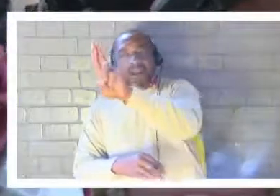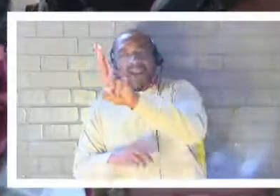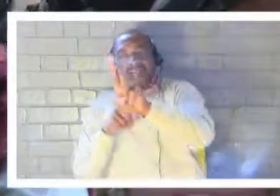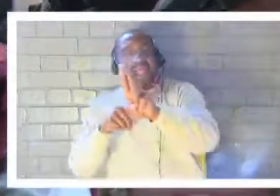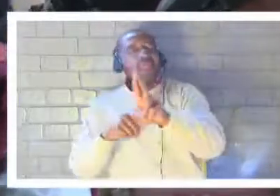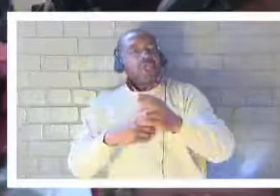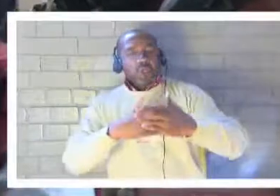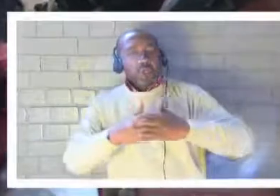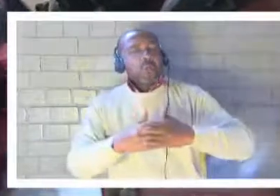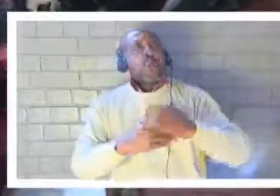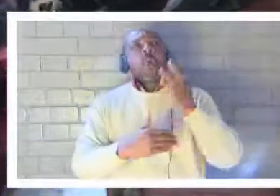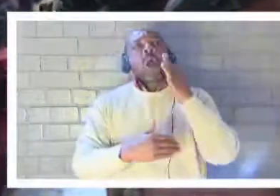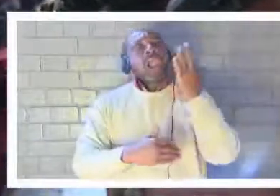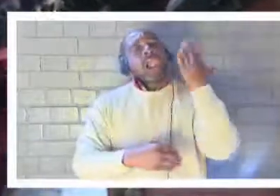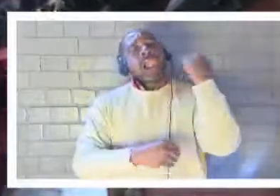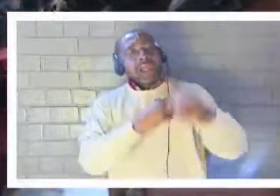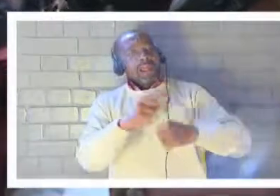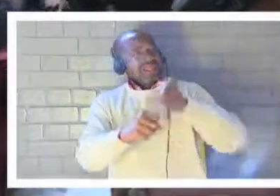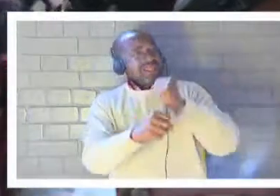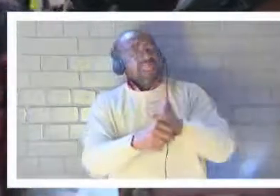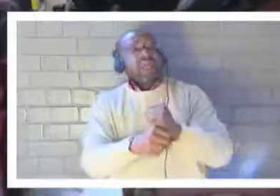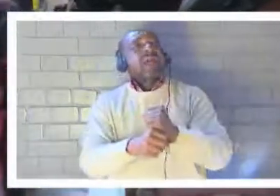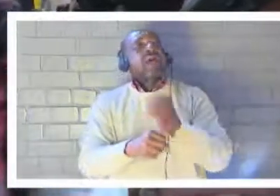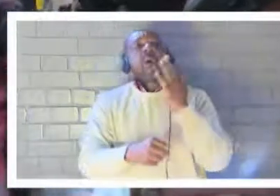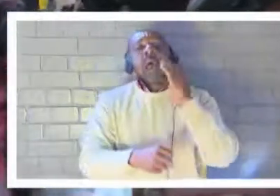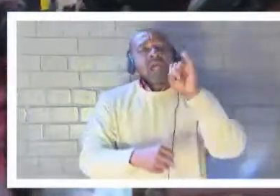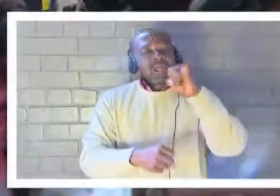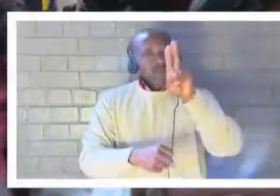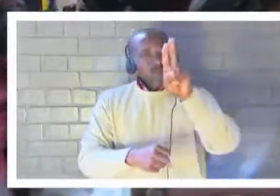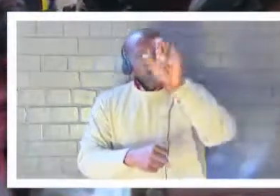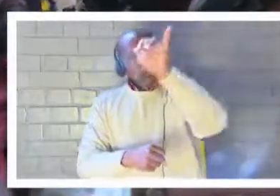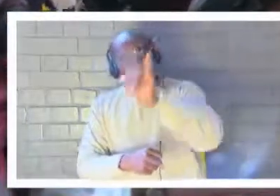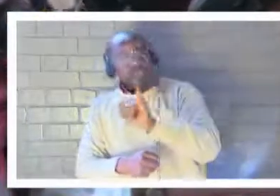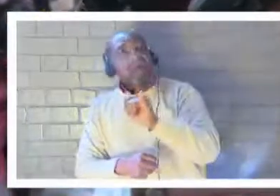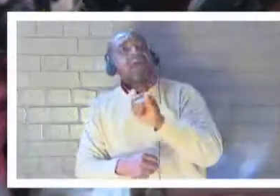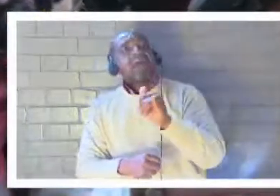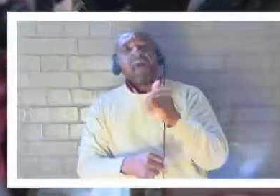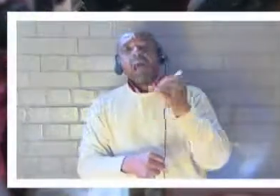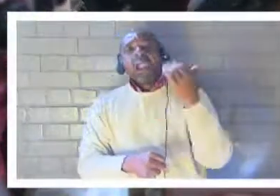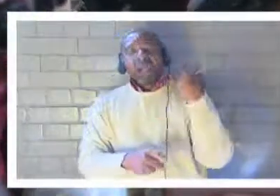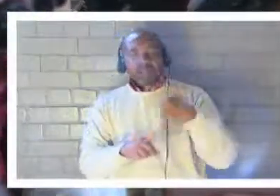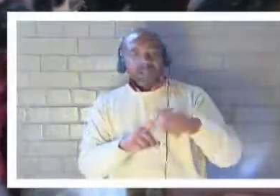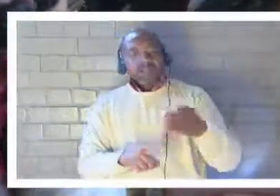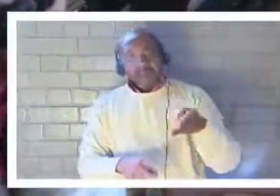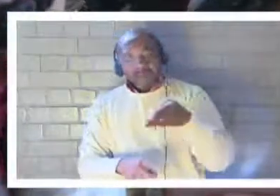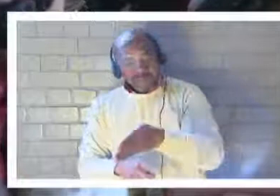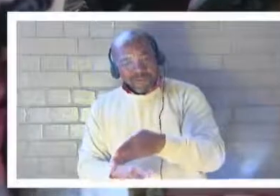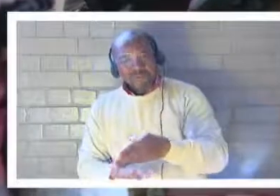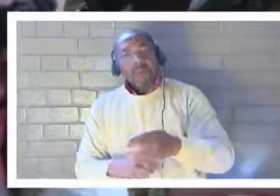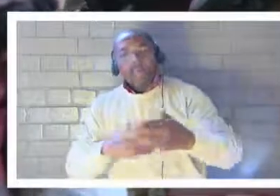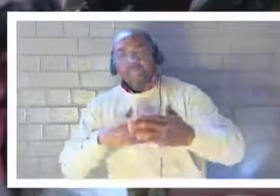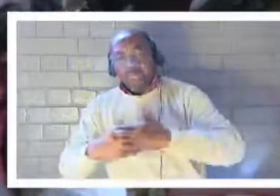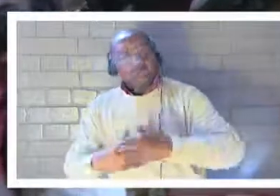down my second boiler. So we're sitting with no steam, no hot water.